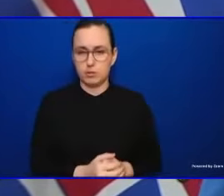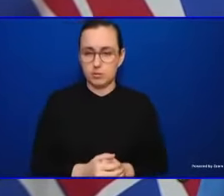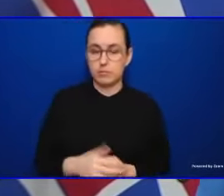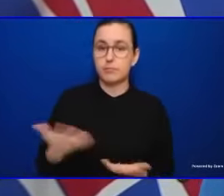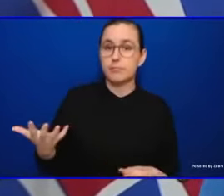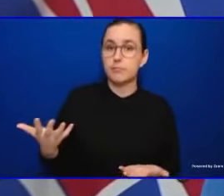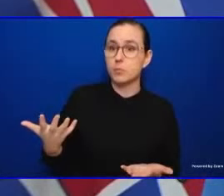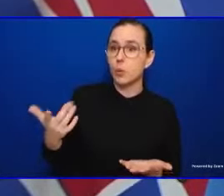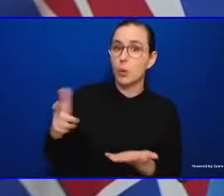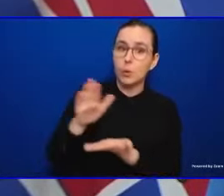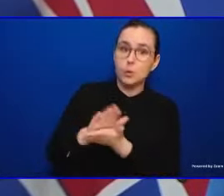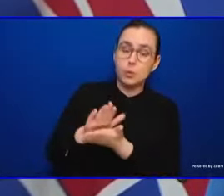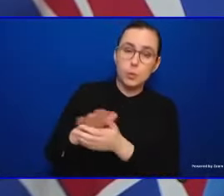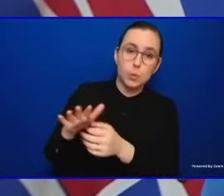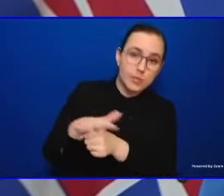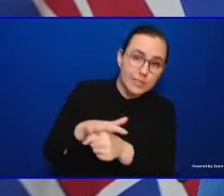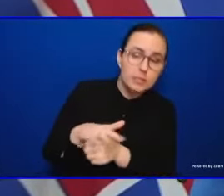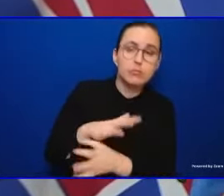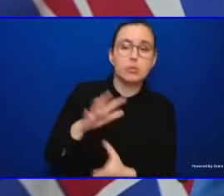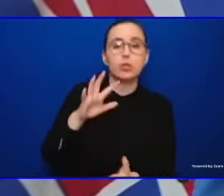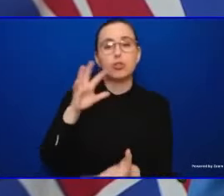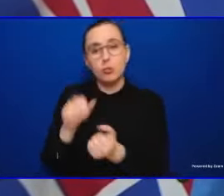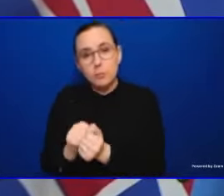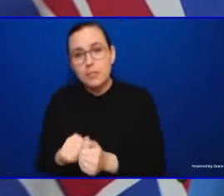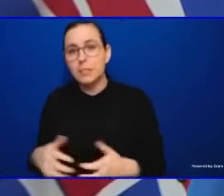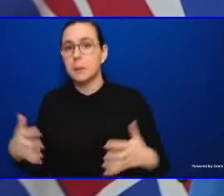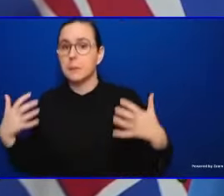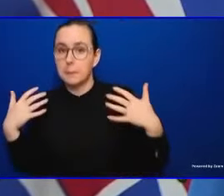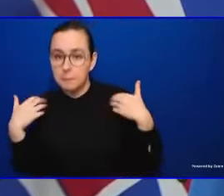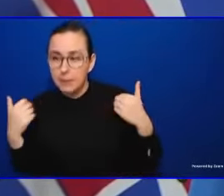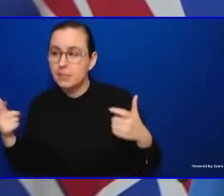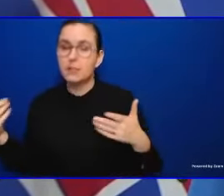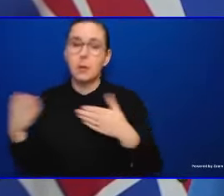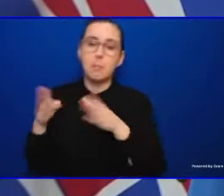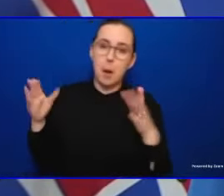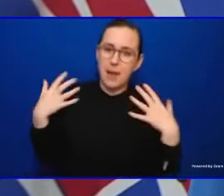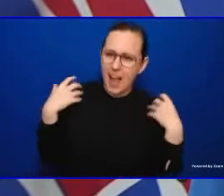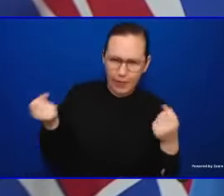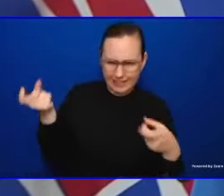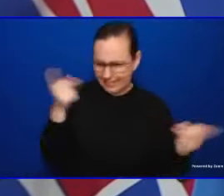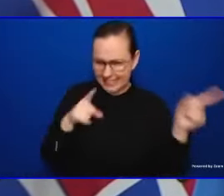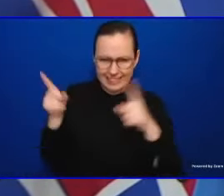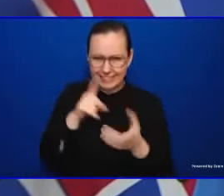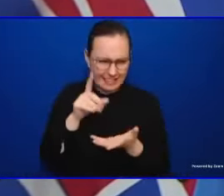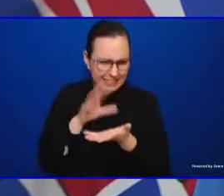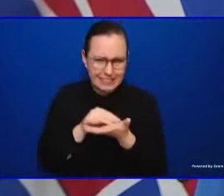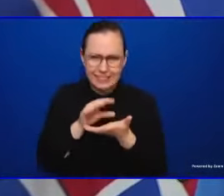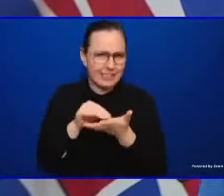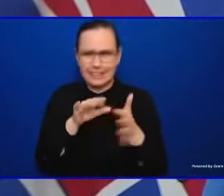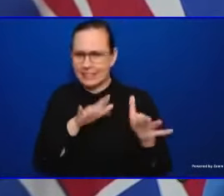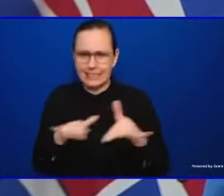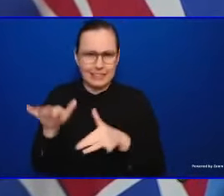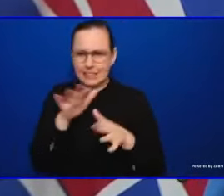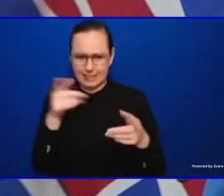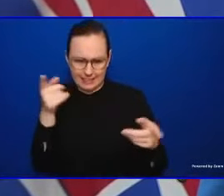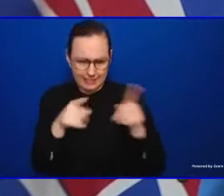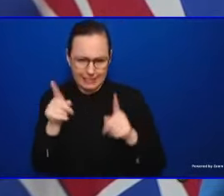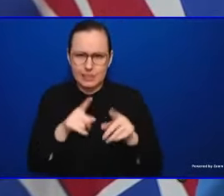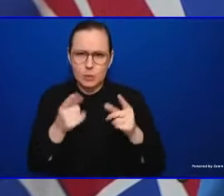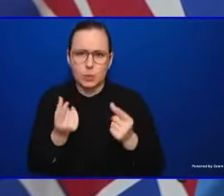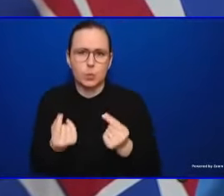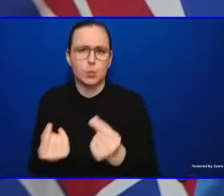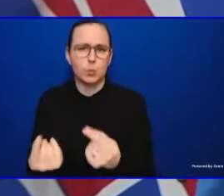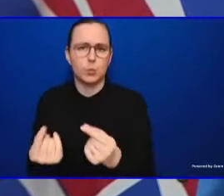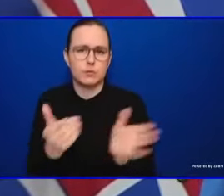and of course public health. This preparation that has been done will mean that students can